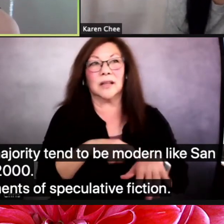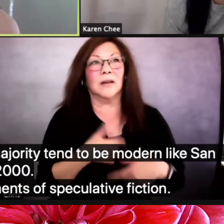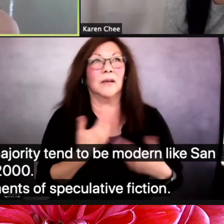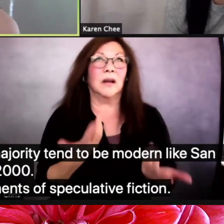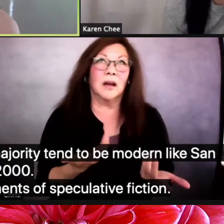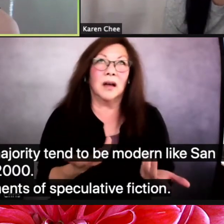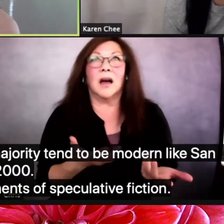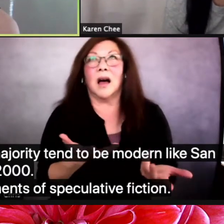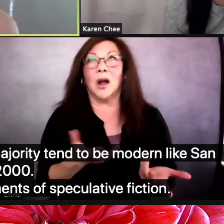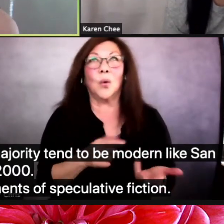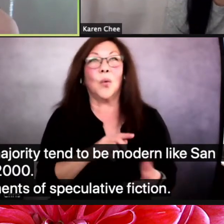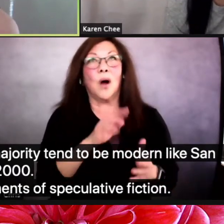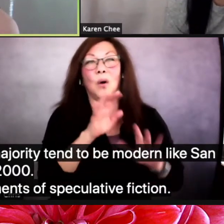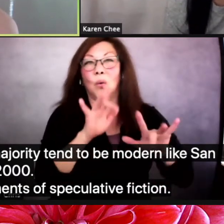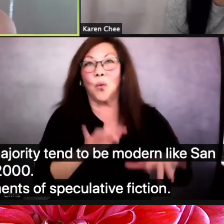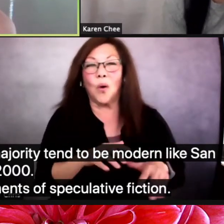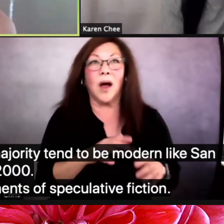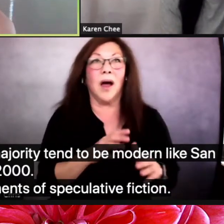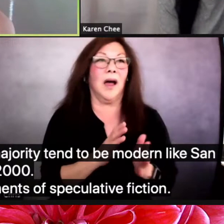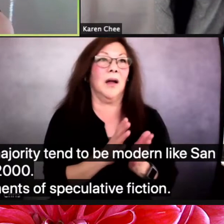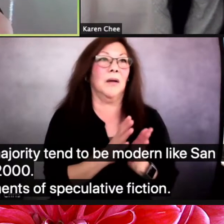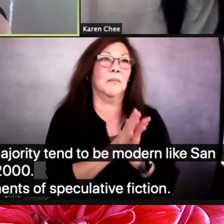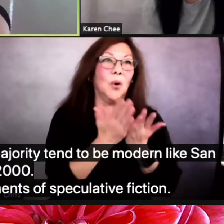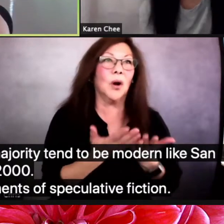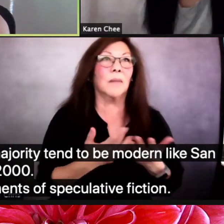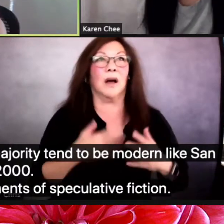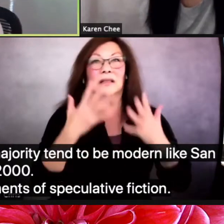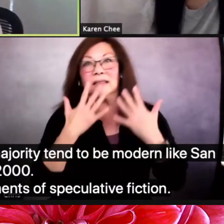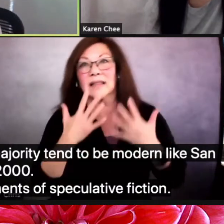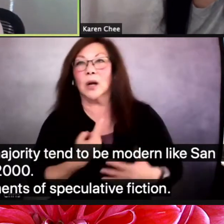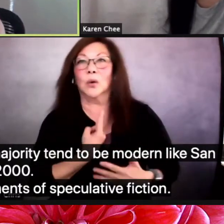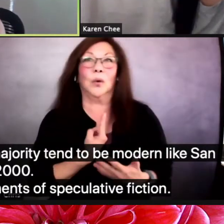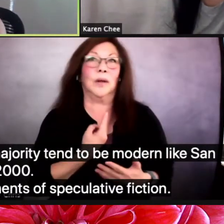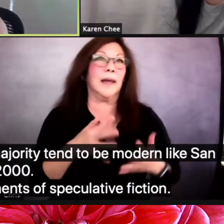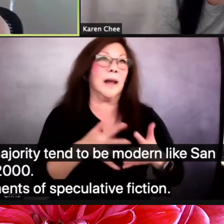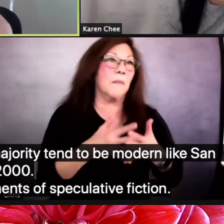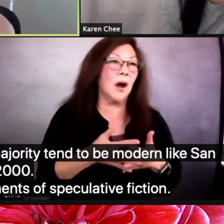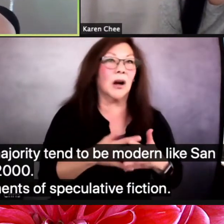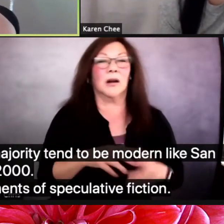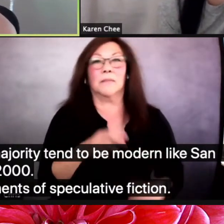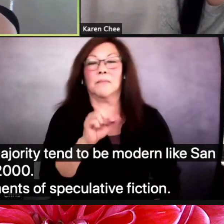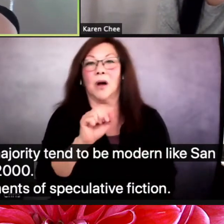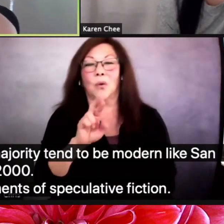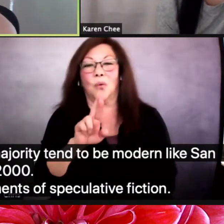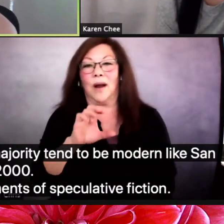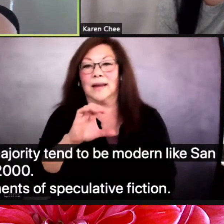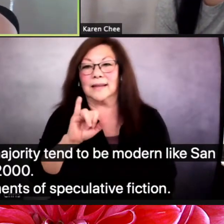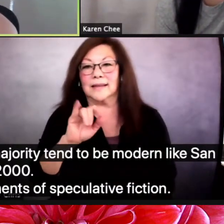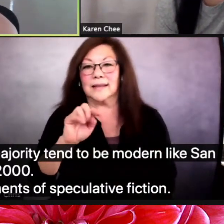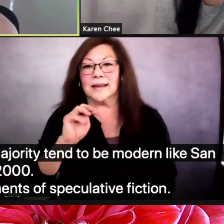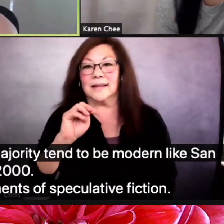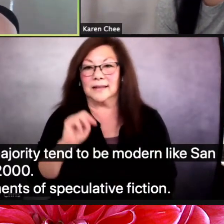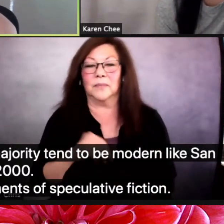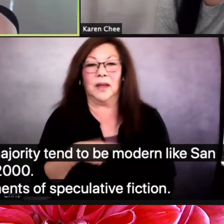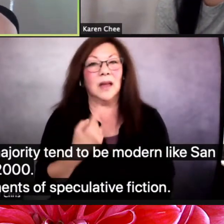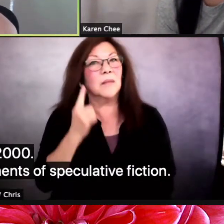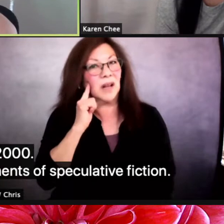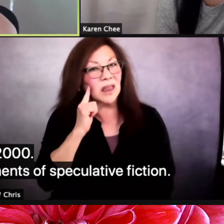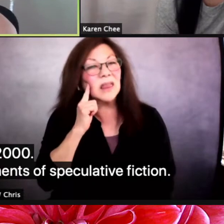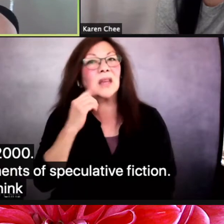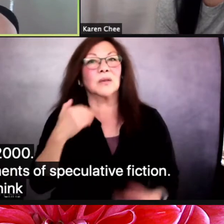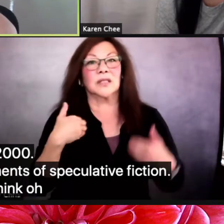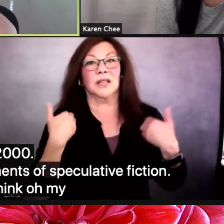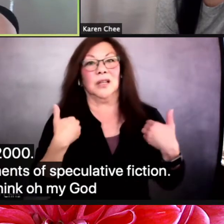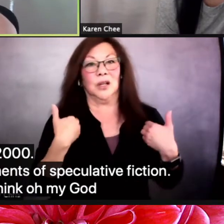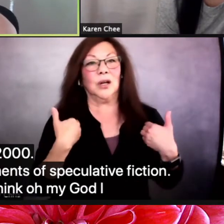book about being sad and lonely in America and about racism. But I think it really was that like younger version